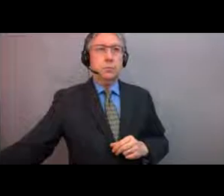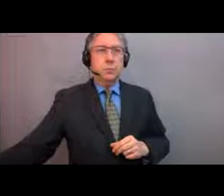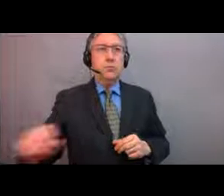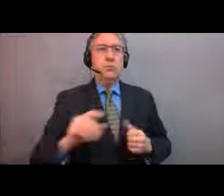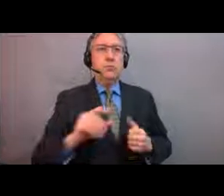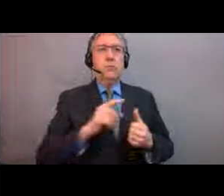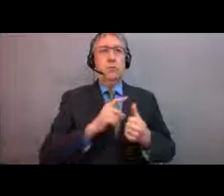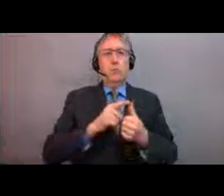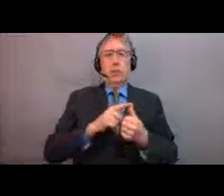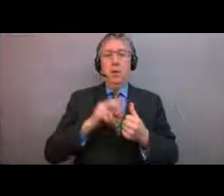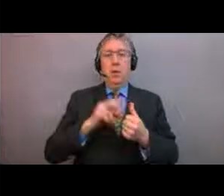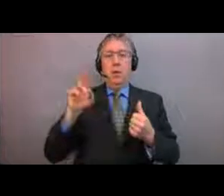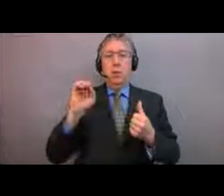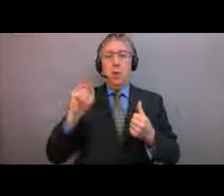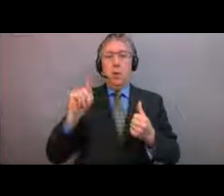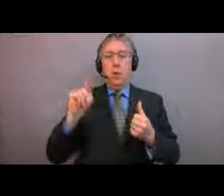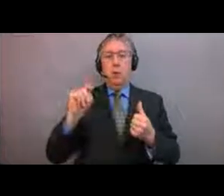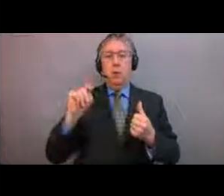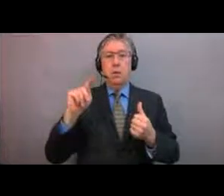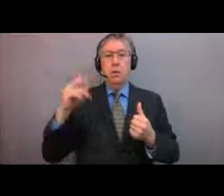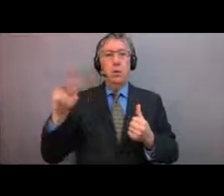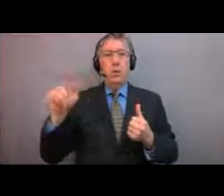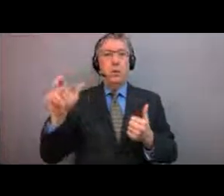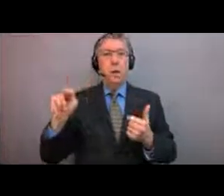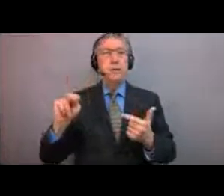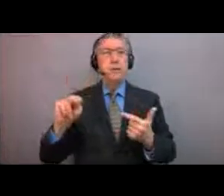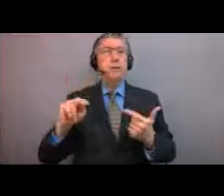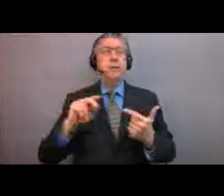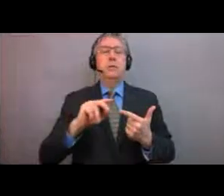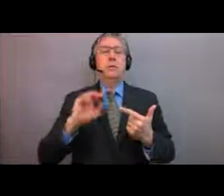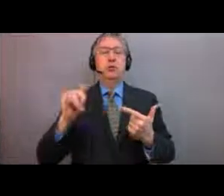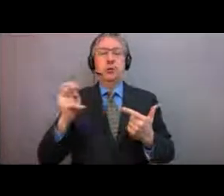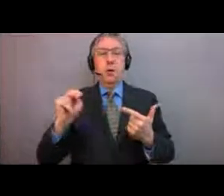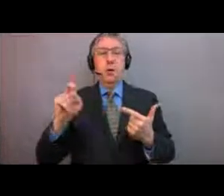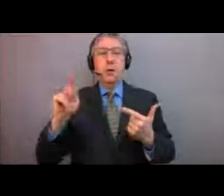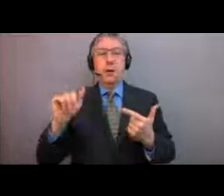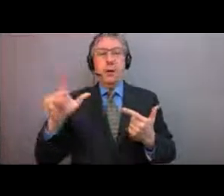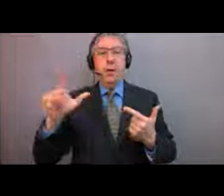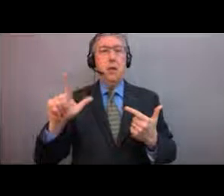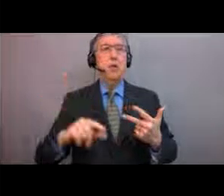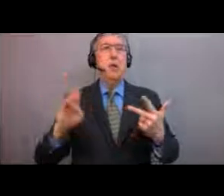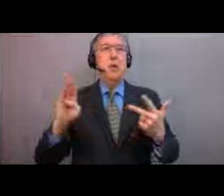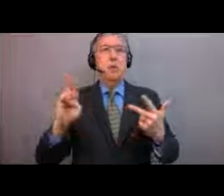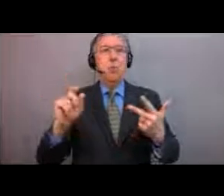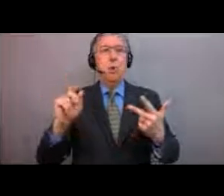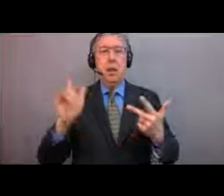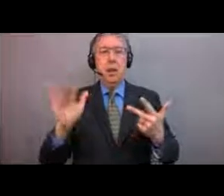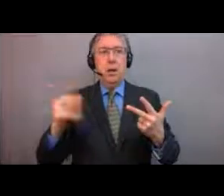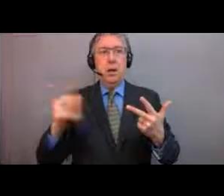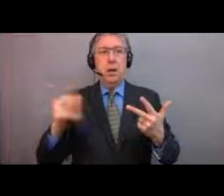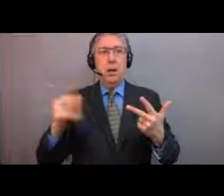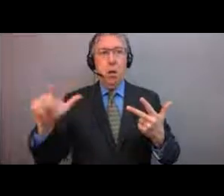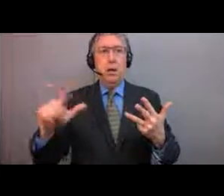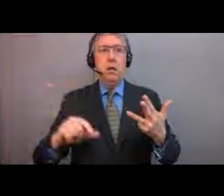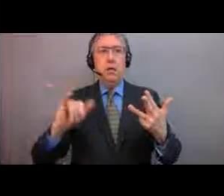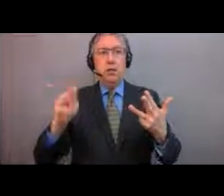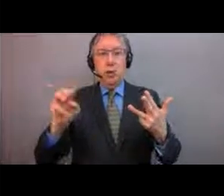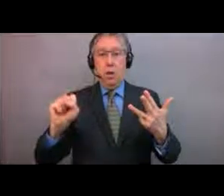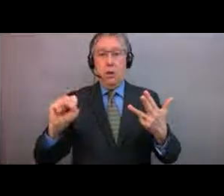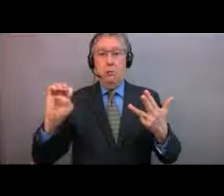Robert Portman, John Daniel, Bradley Hall,